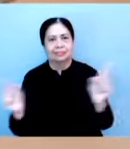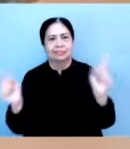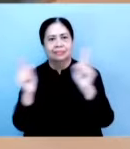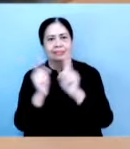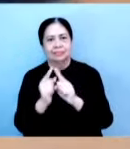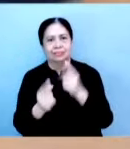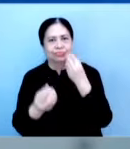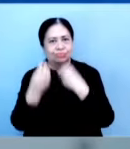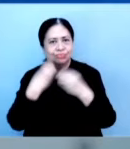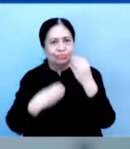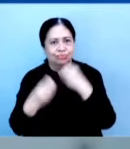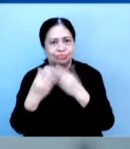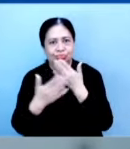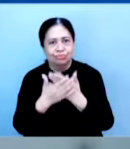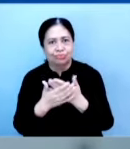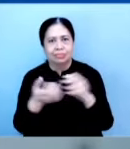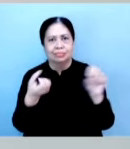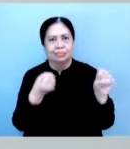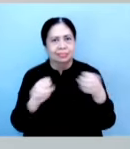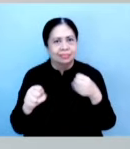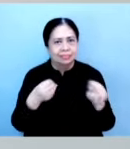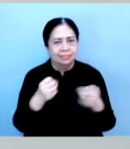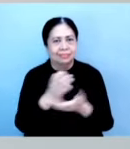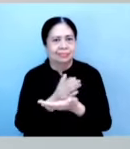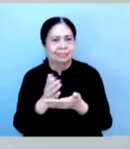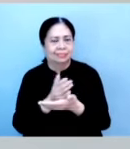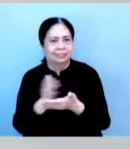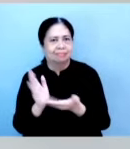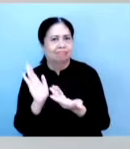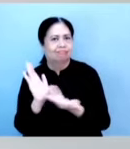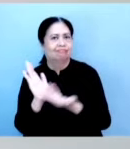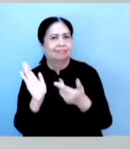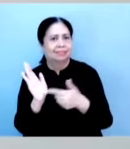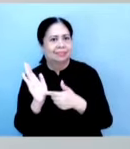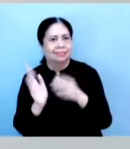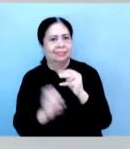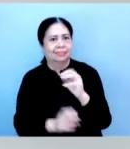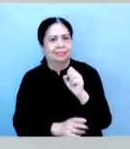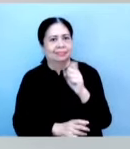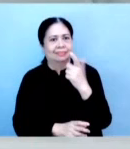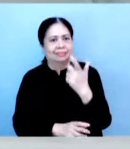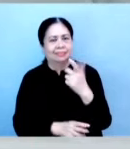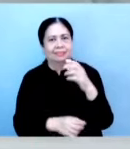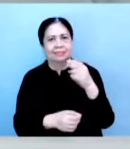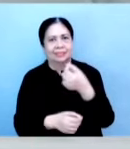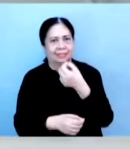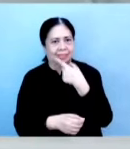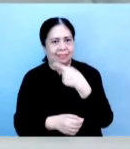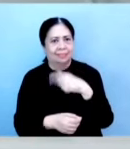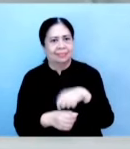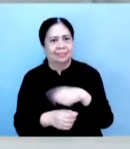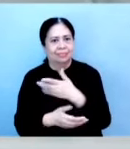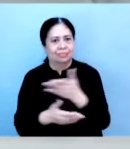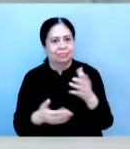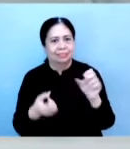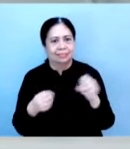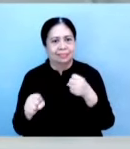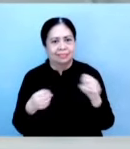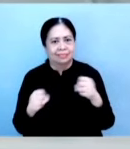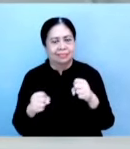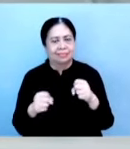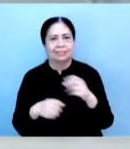eating sports and share our tested and proven ng mxt capsule alang sa mga active sports buff